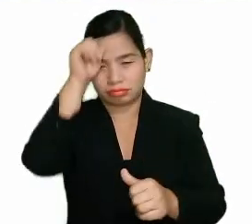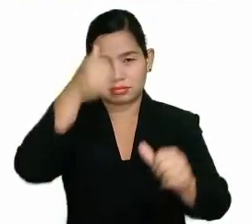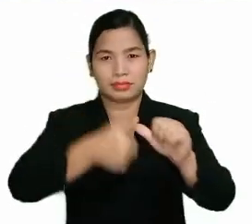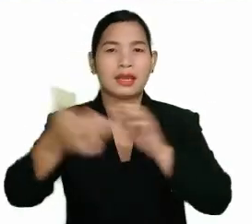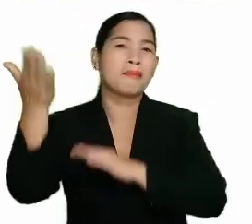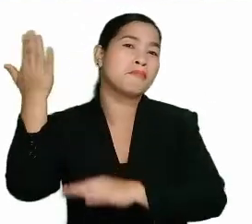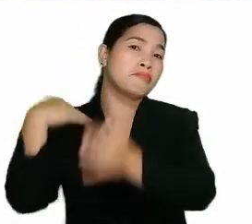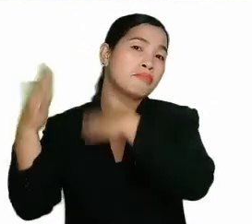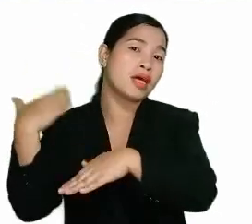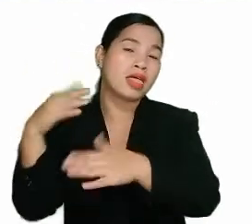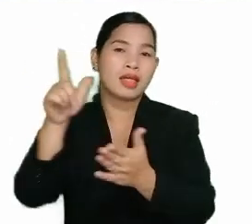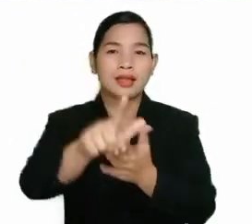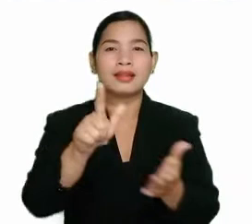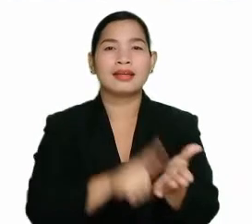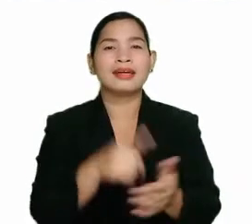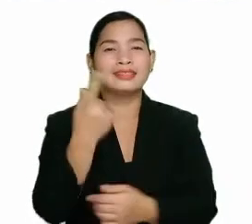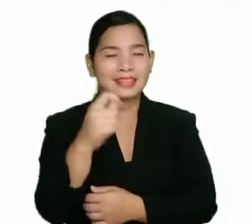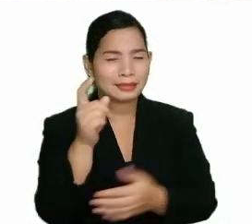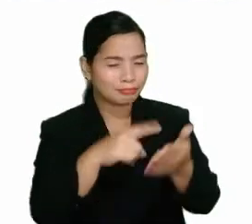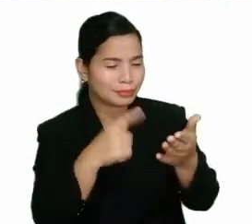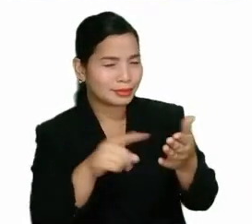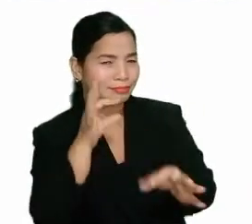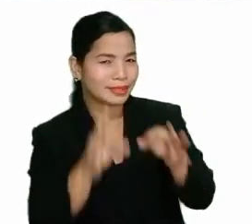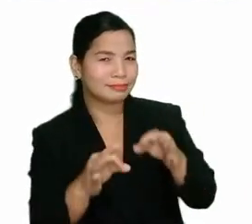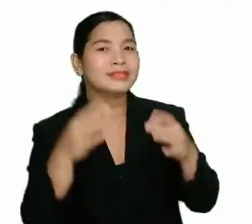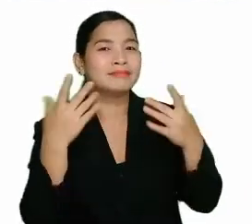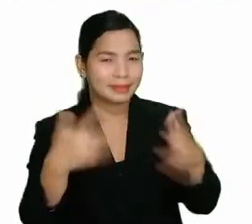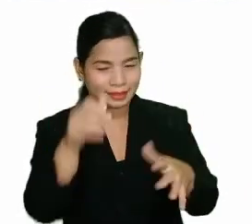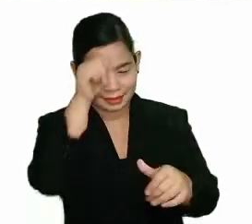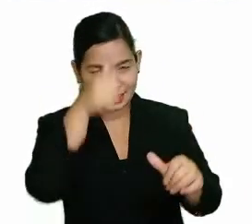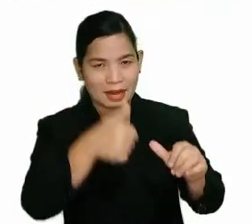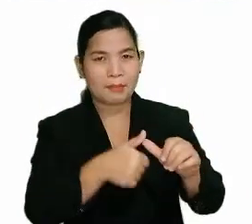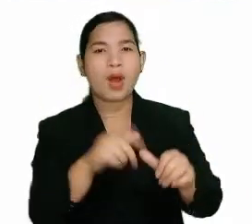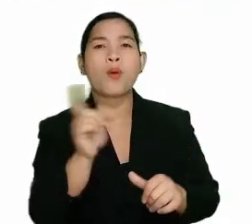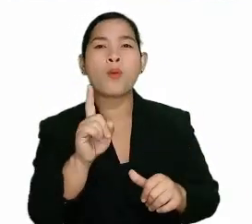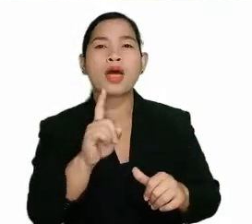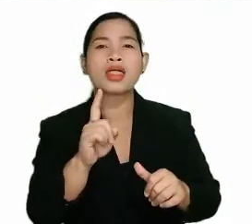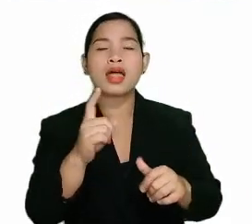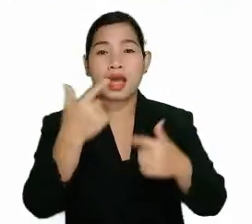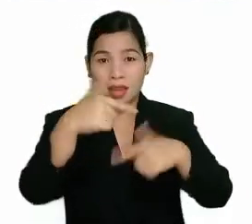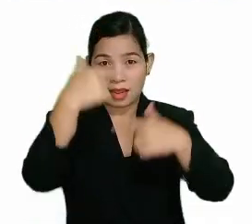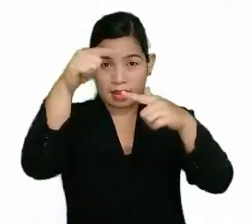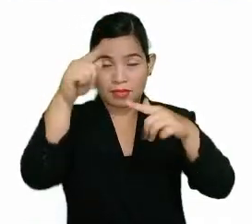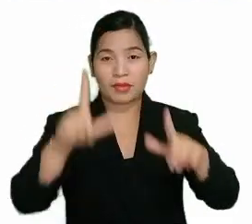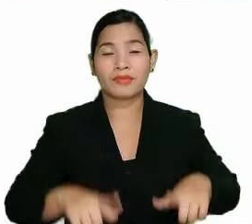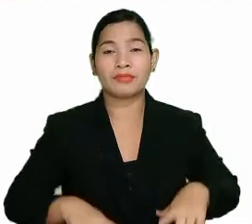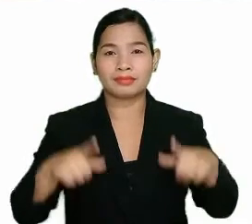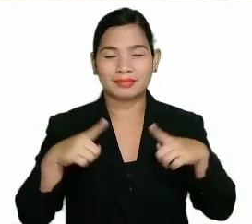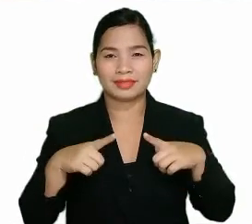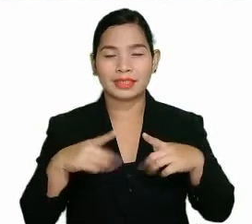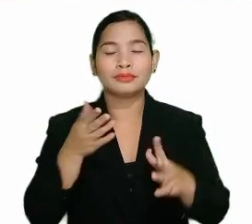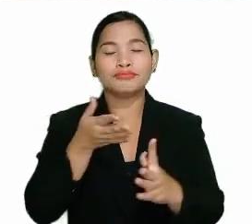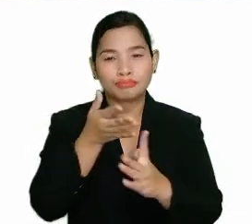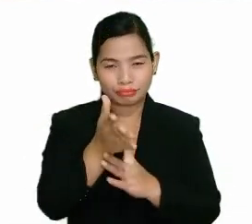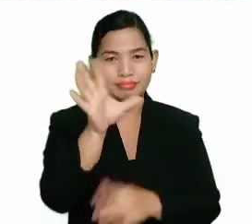previous lesson, let us try and check if you can still remember the different hierarchies of life by